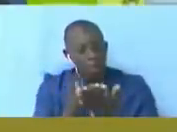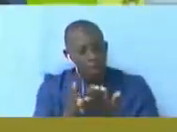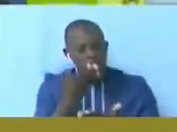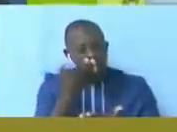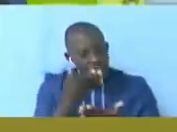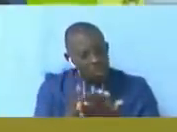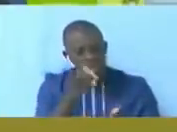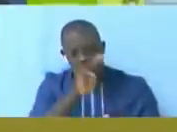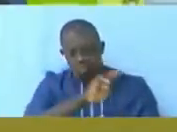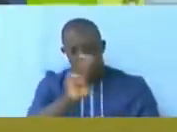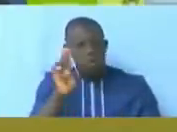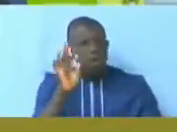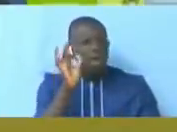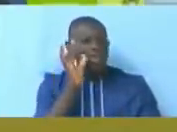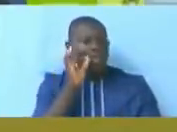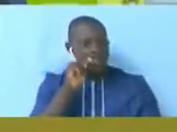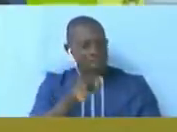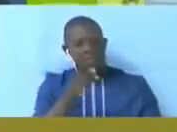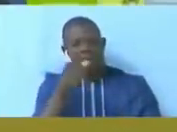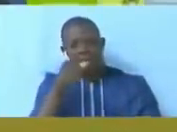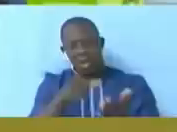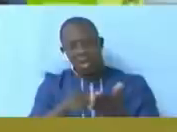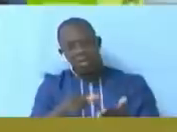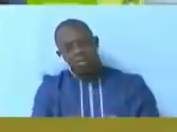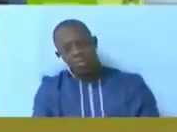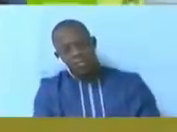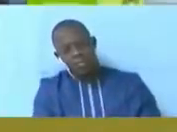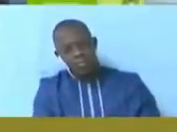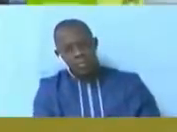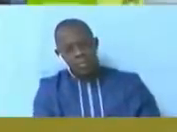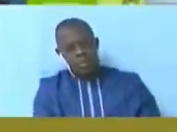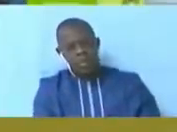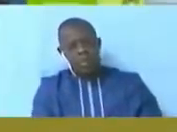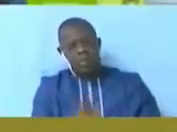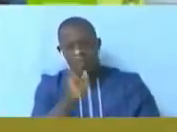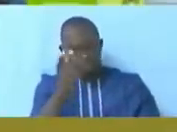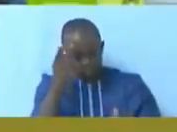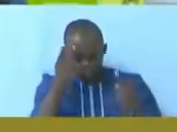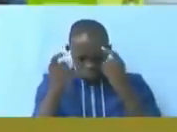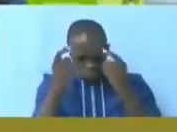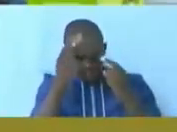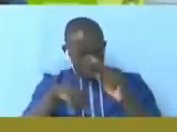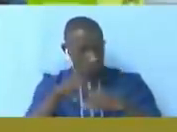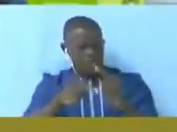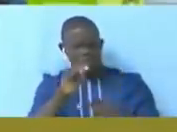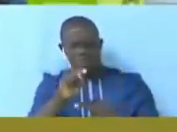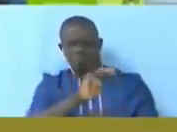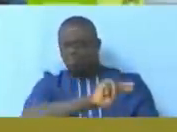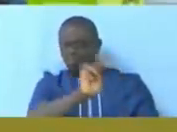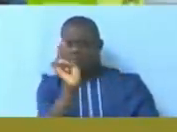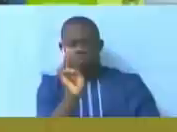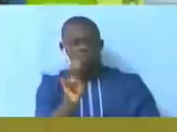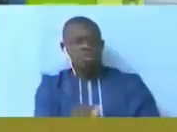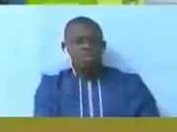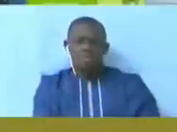fango kungolale. Woto mbedani lakana oleta rojabi. But I wasn't bothered about that. But wamantede unga